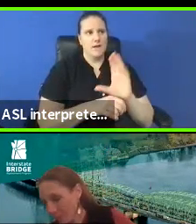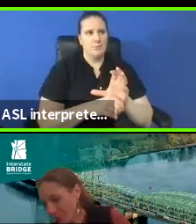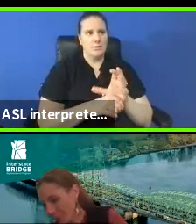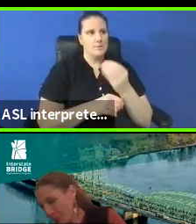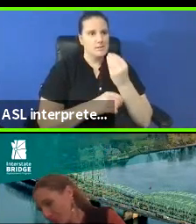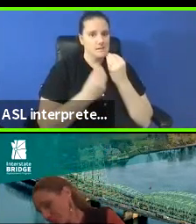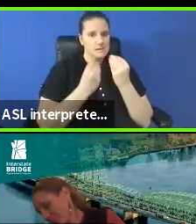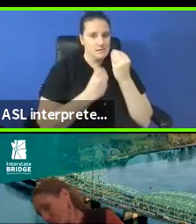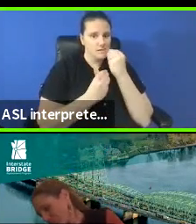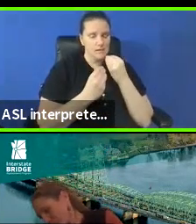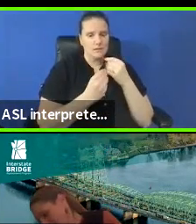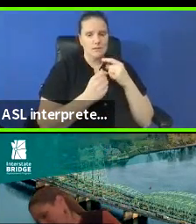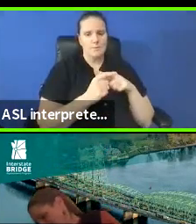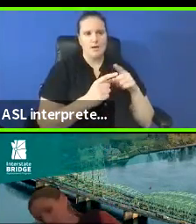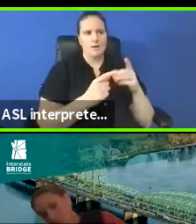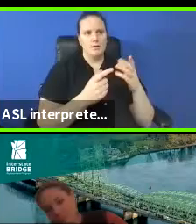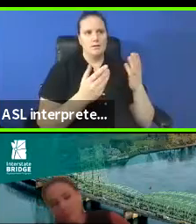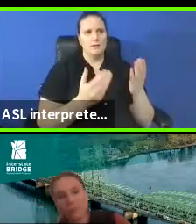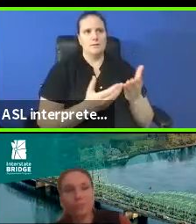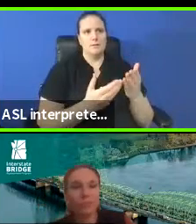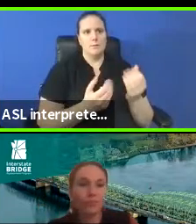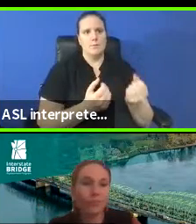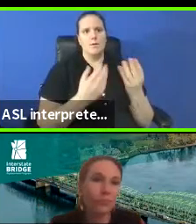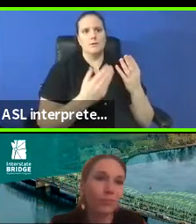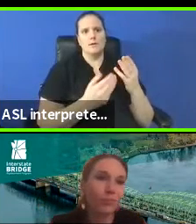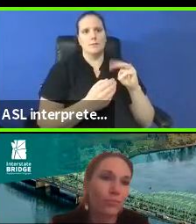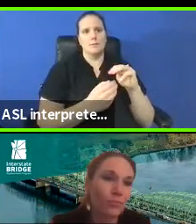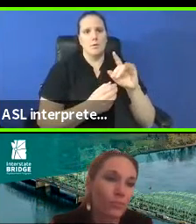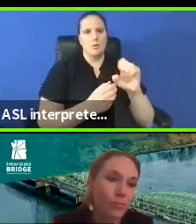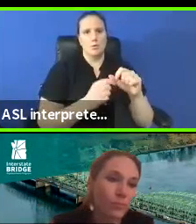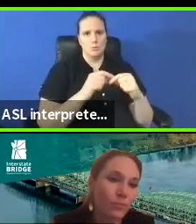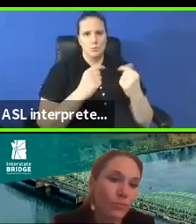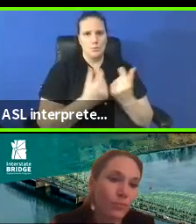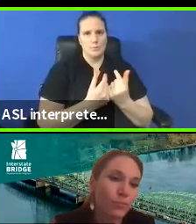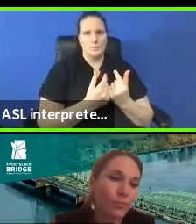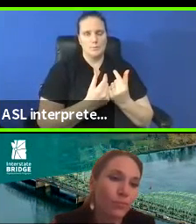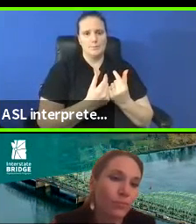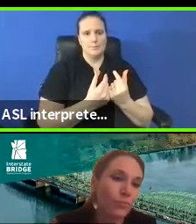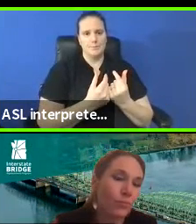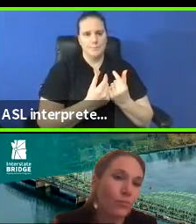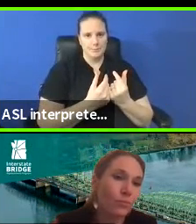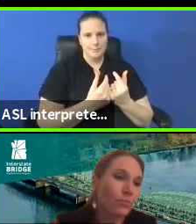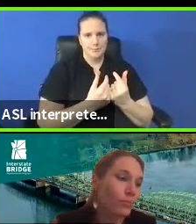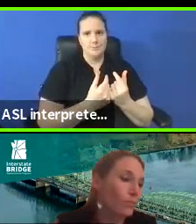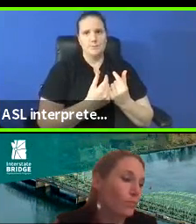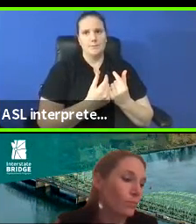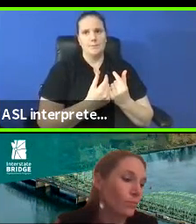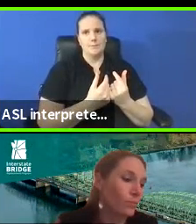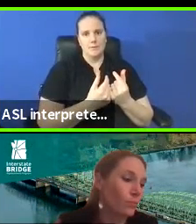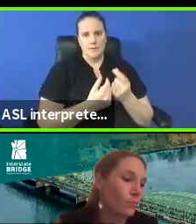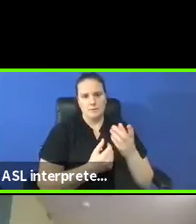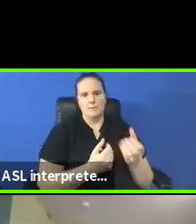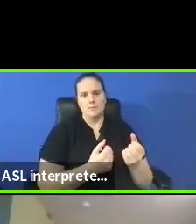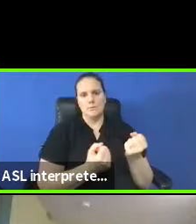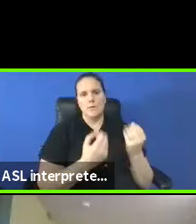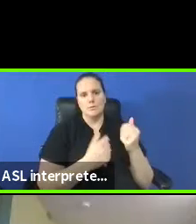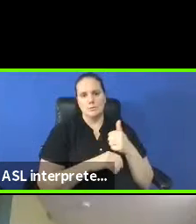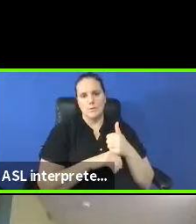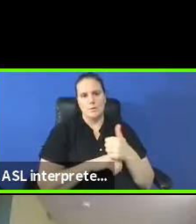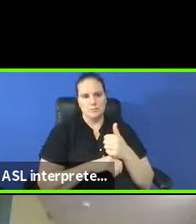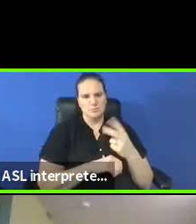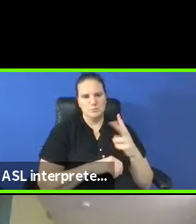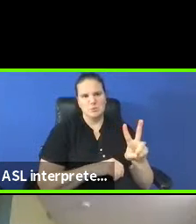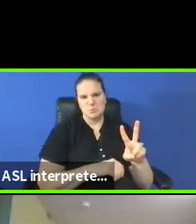So I'm on the multimodal group, and I guess the most modes I've taken was